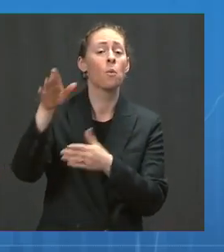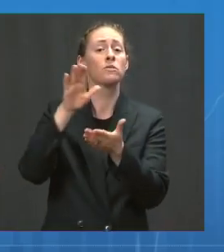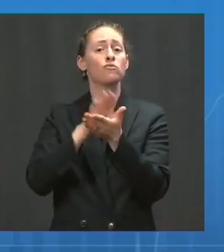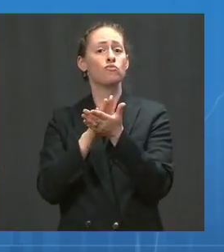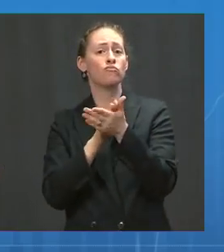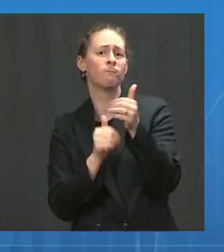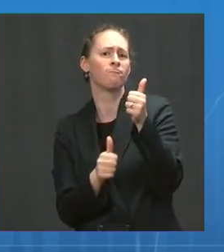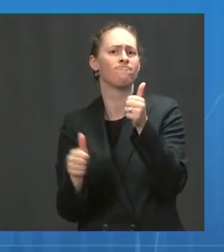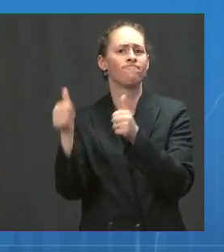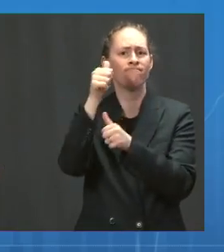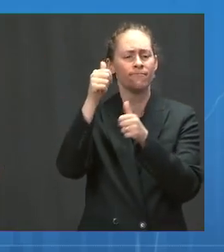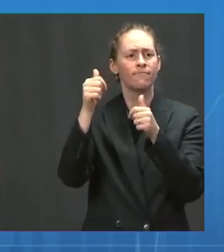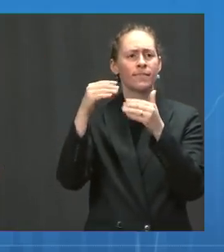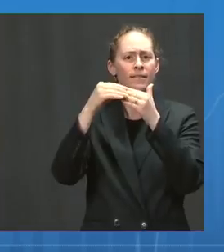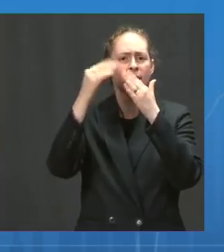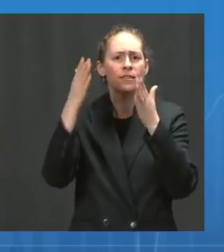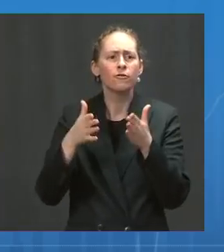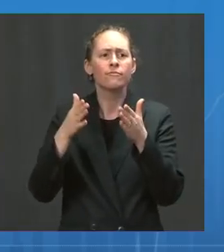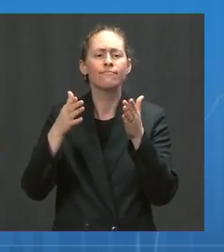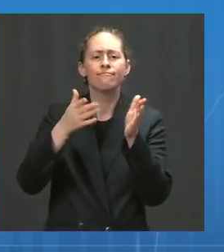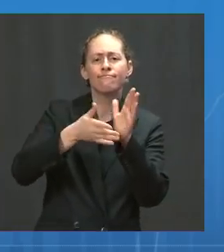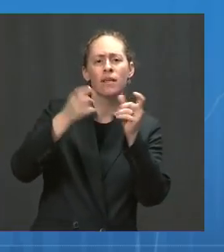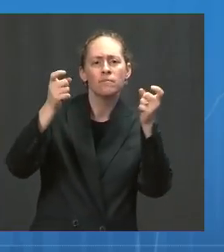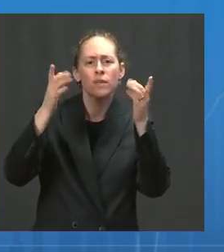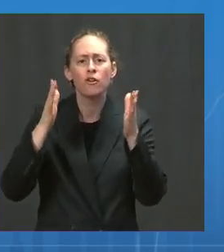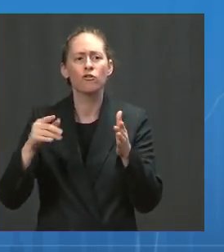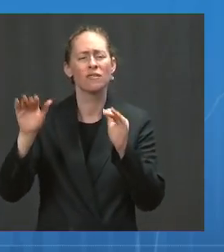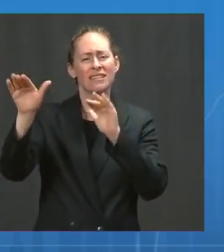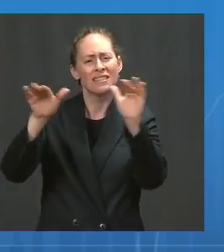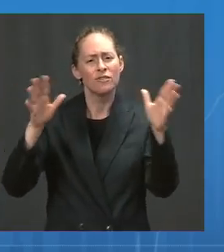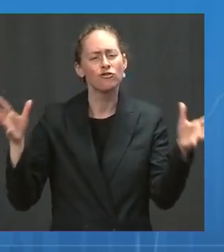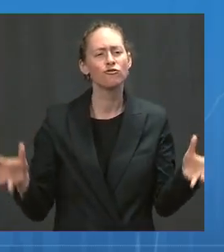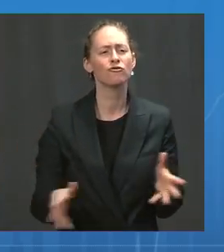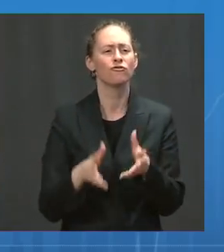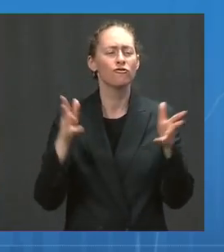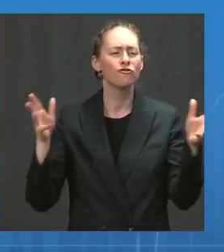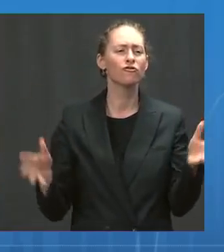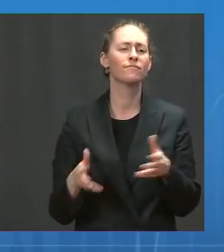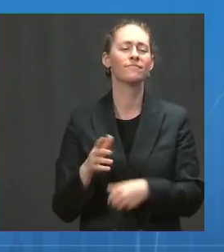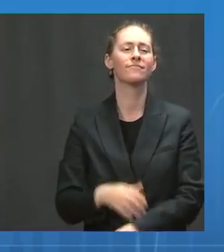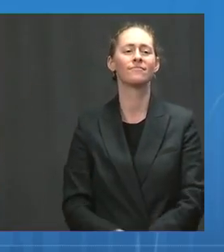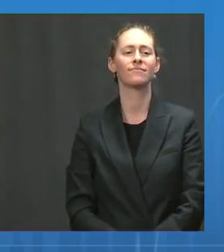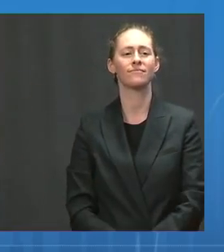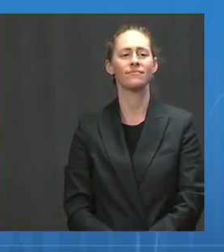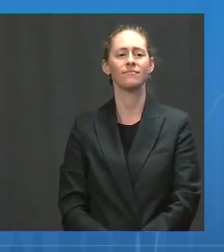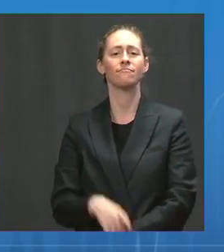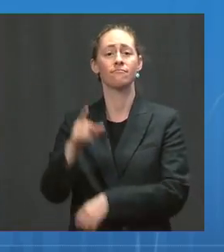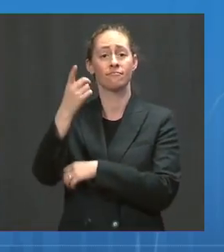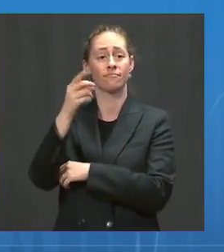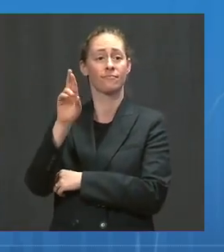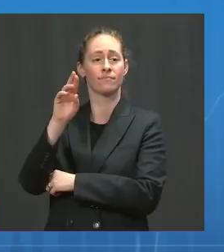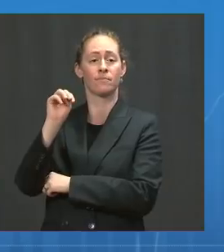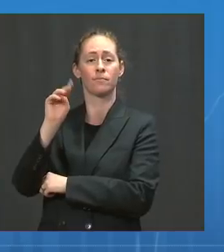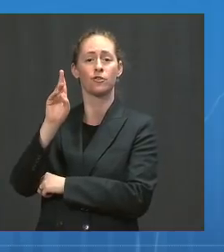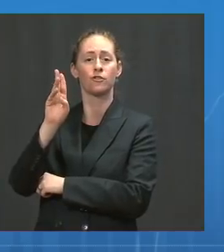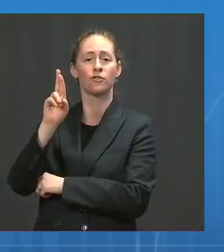And as Dr. Murphy will discuss, we're taking disinformation and misinformation head on.